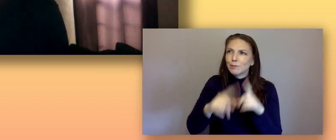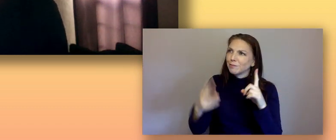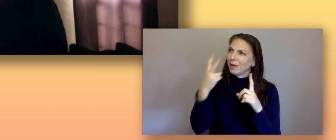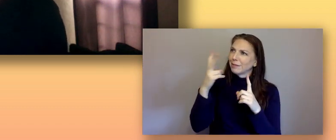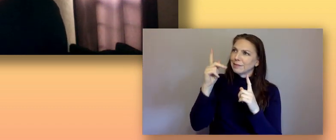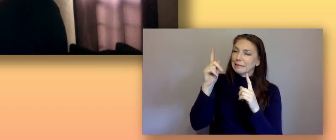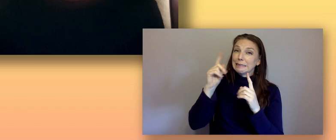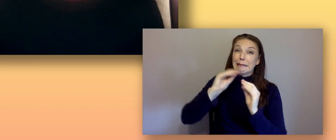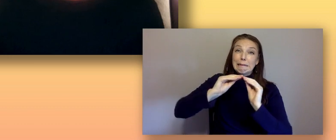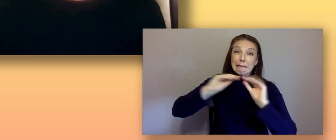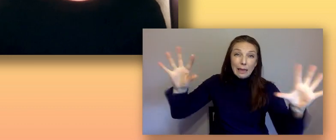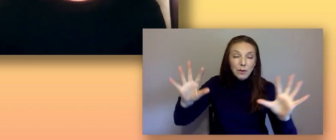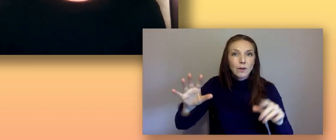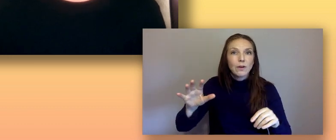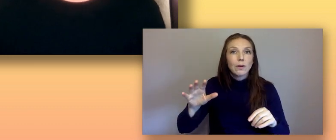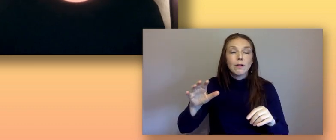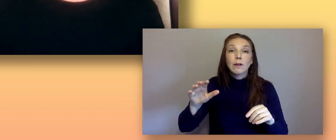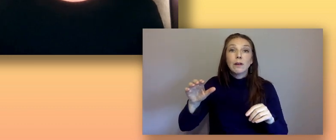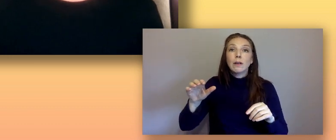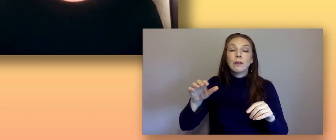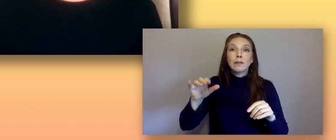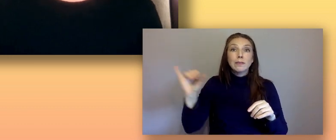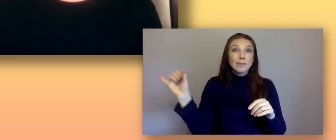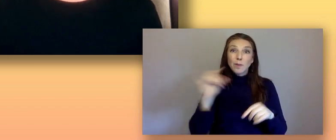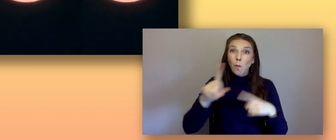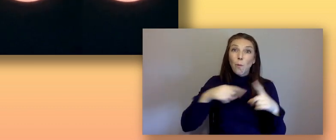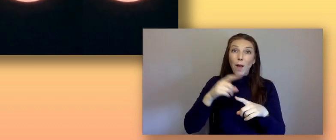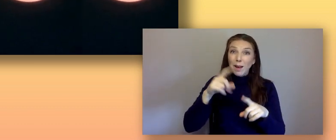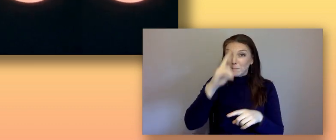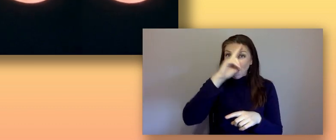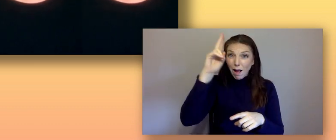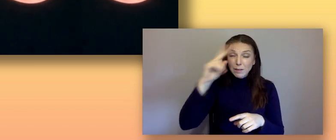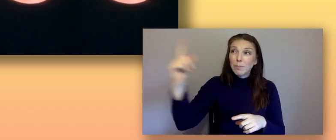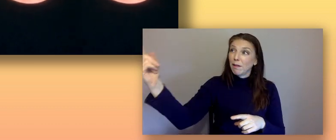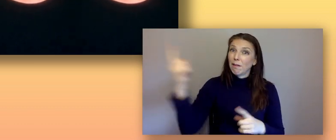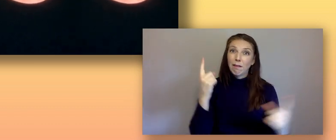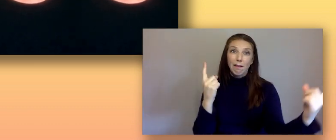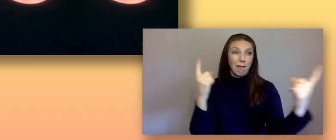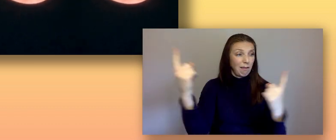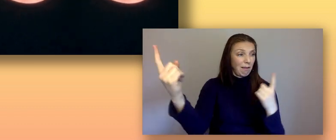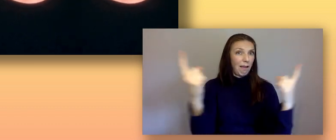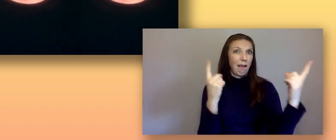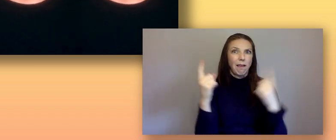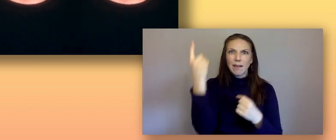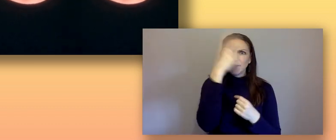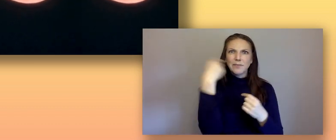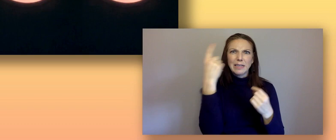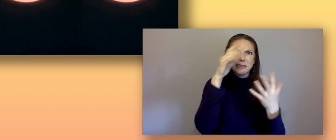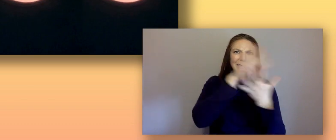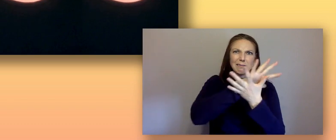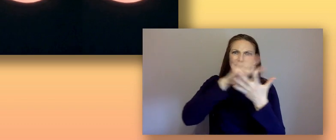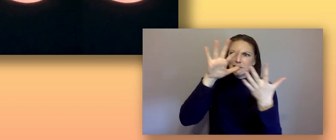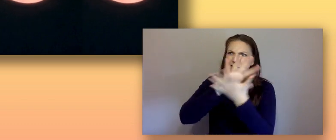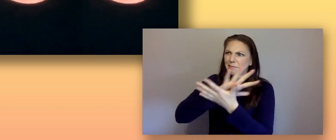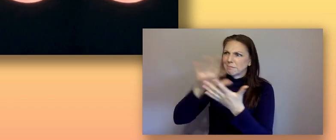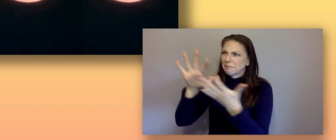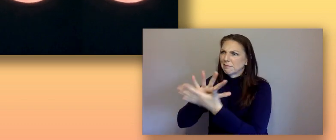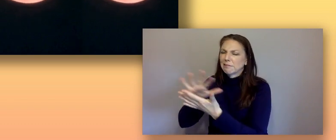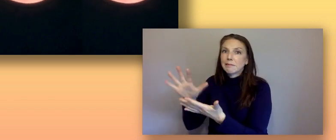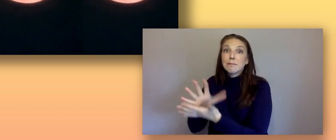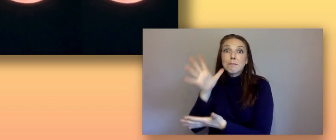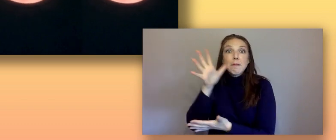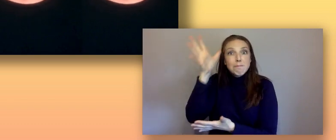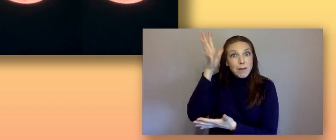any of the accessories. Then another potato head comes in to take my blood pressure, and 2 more come in, followed by my parents' voices. I may not be able to see them, but